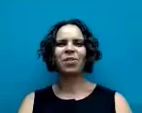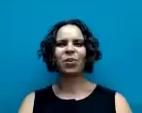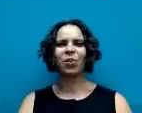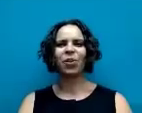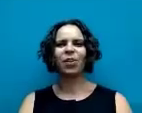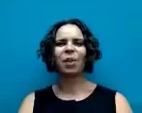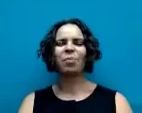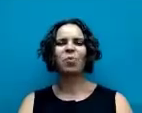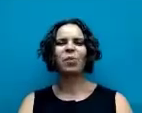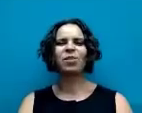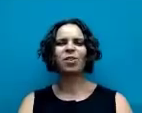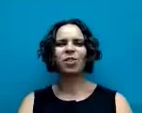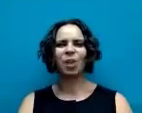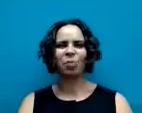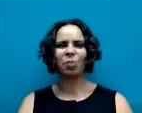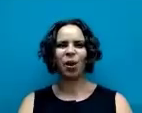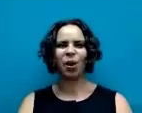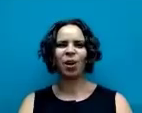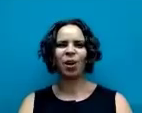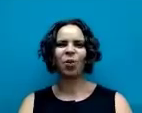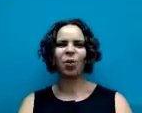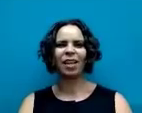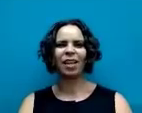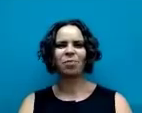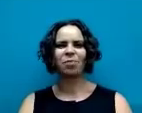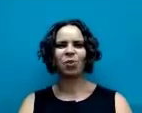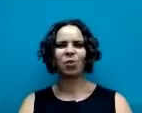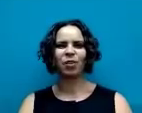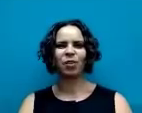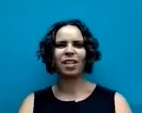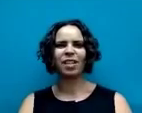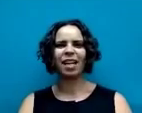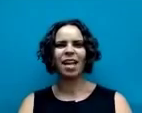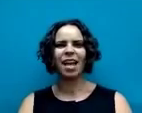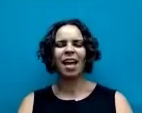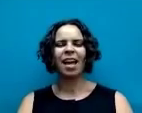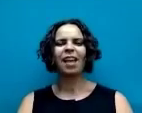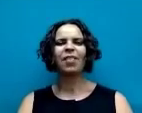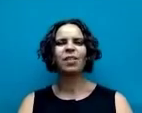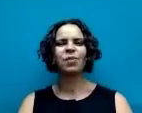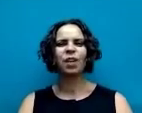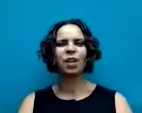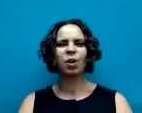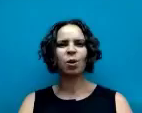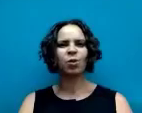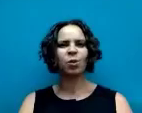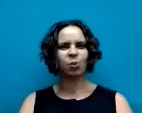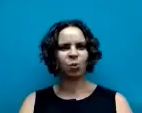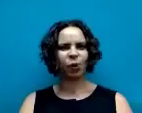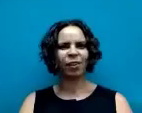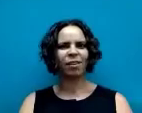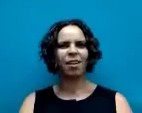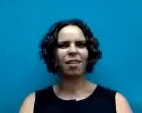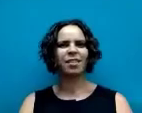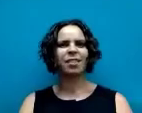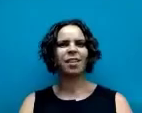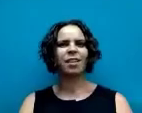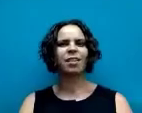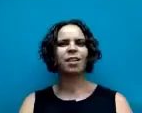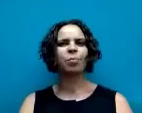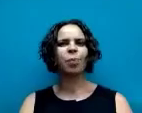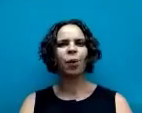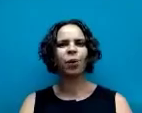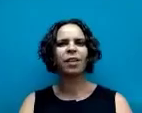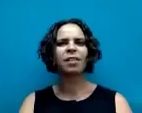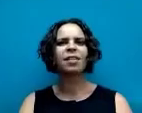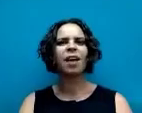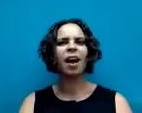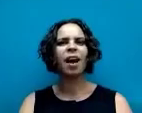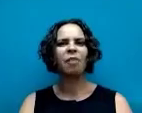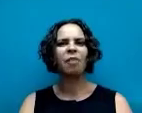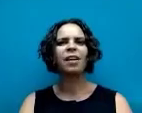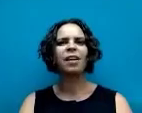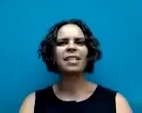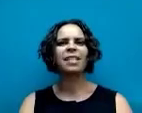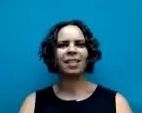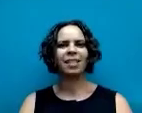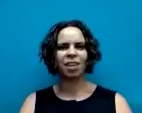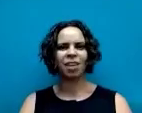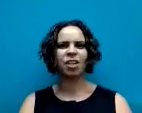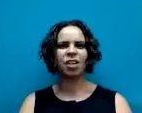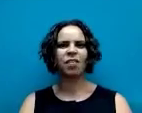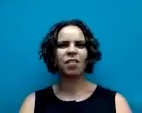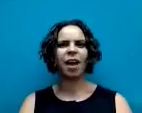Hi, my name is Nicole and I'm a research librarian at Holy Names University. In this video tutorial, I'll discuss components of